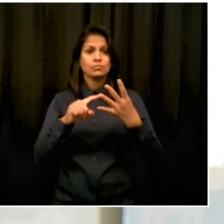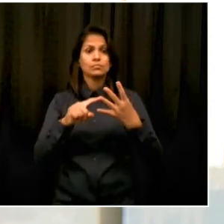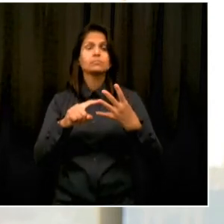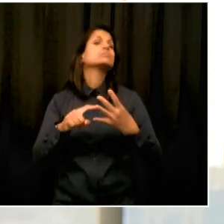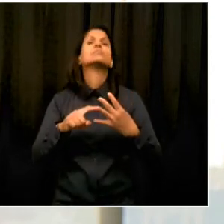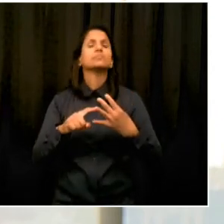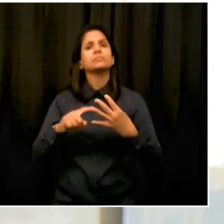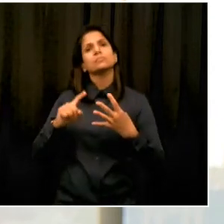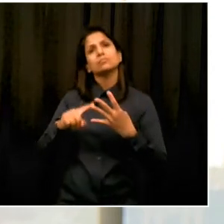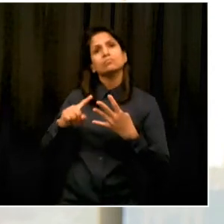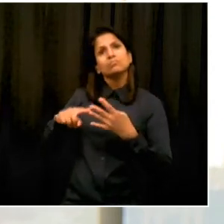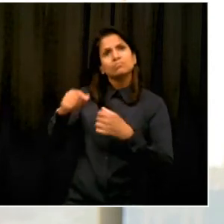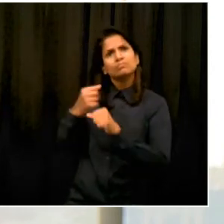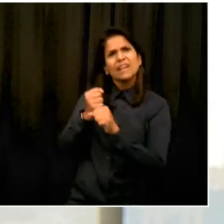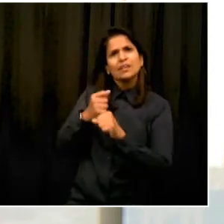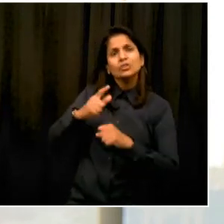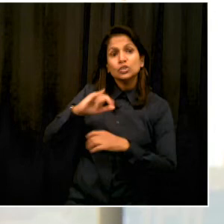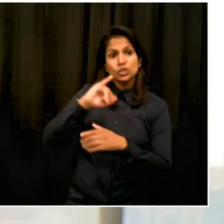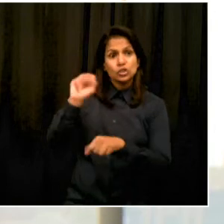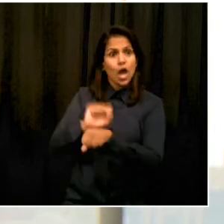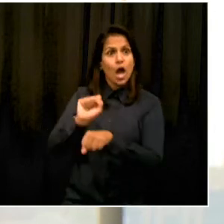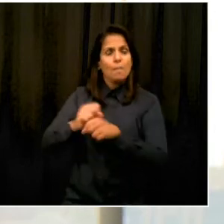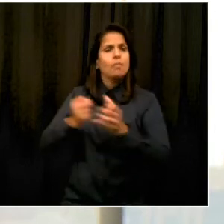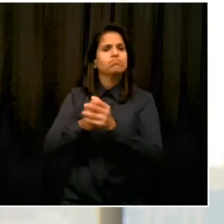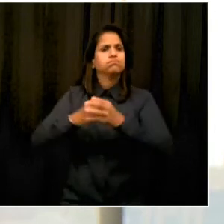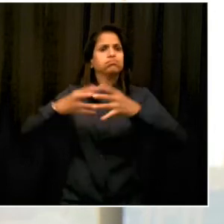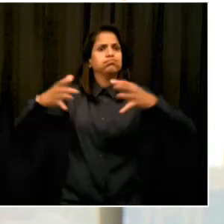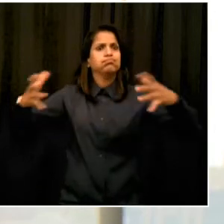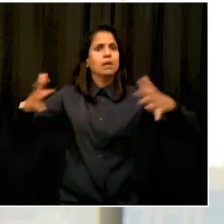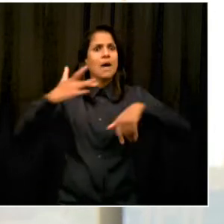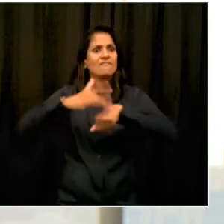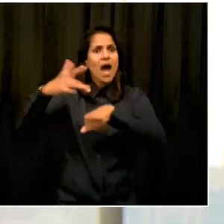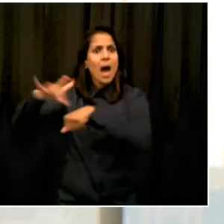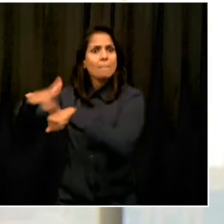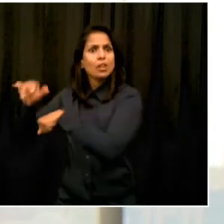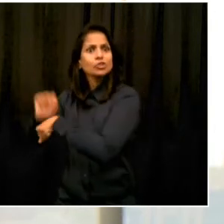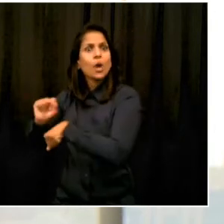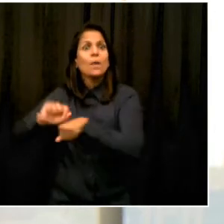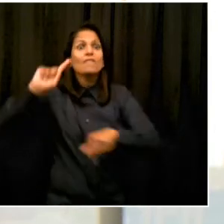high-quality jobs that improve the health of our people.